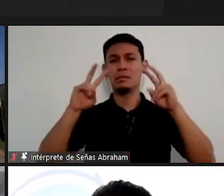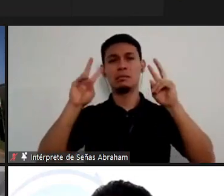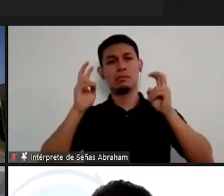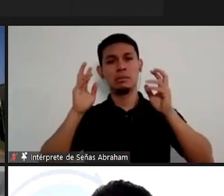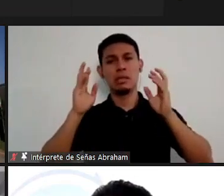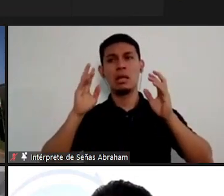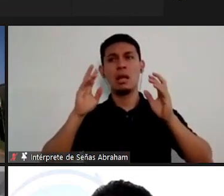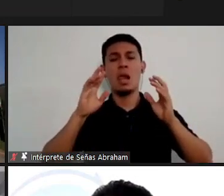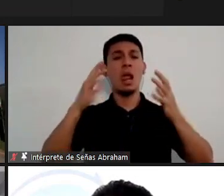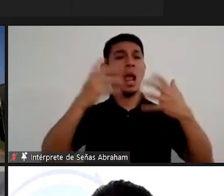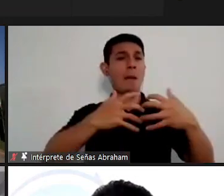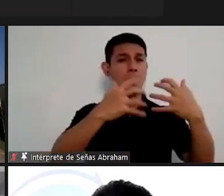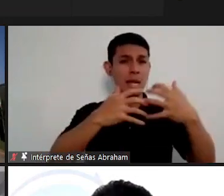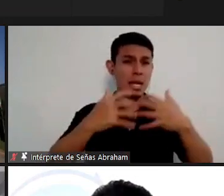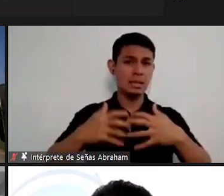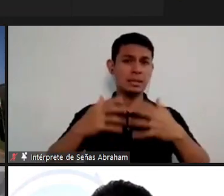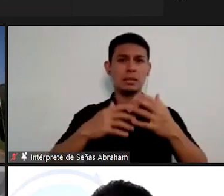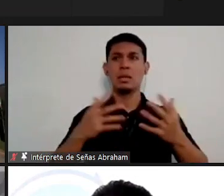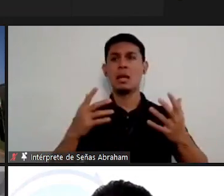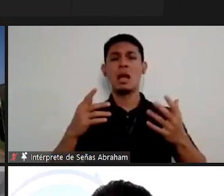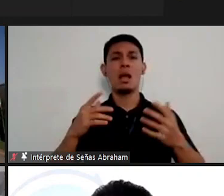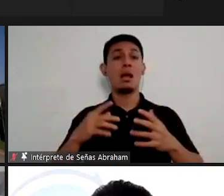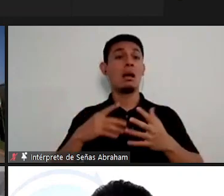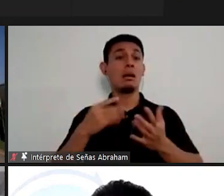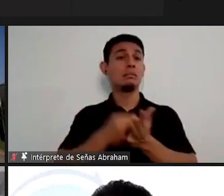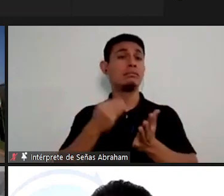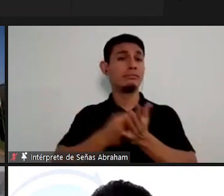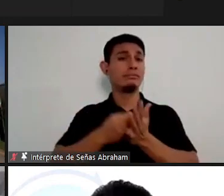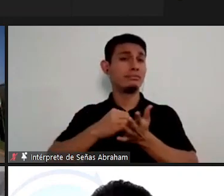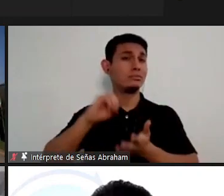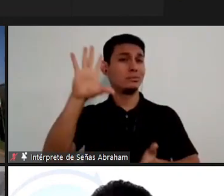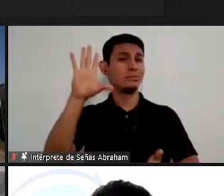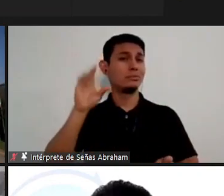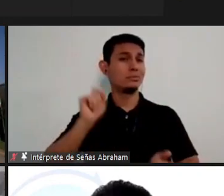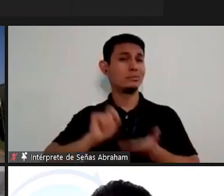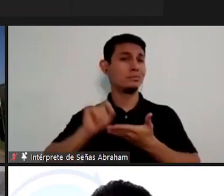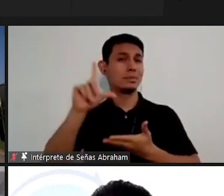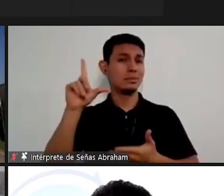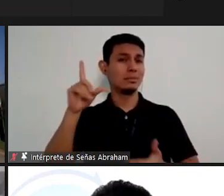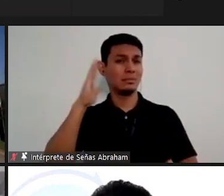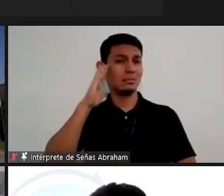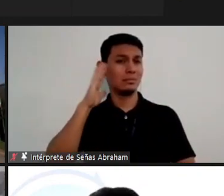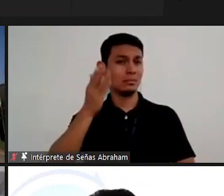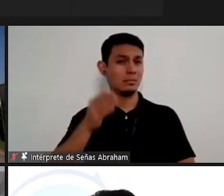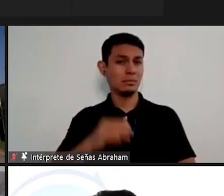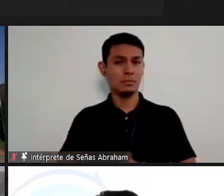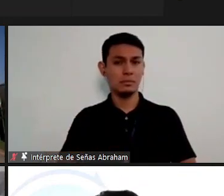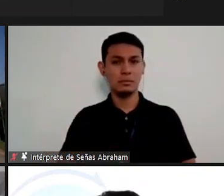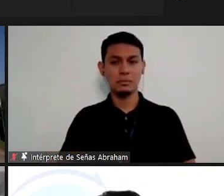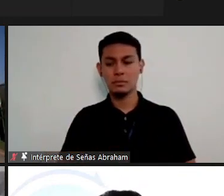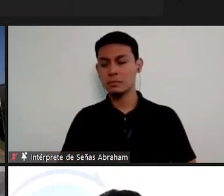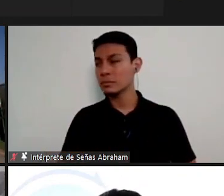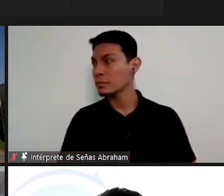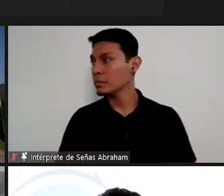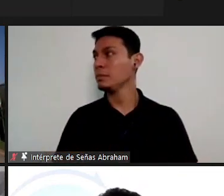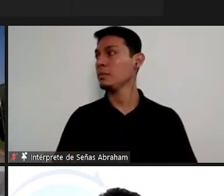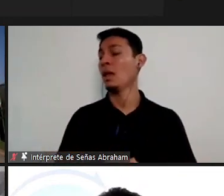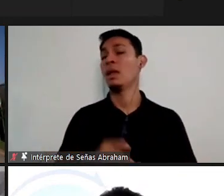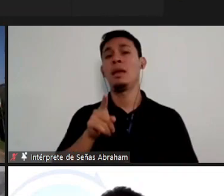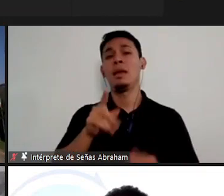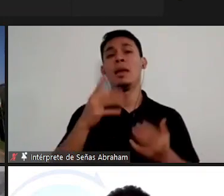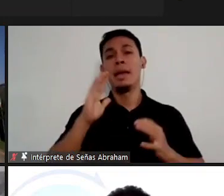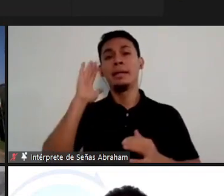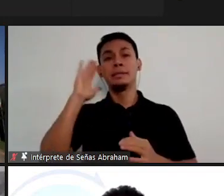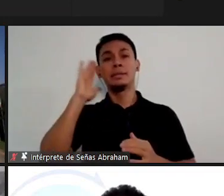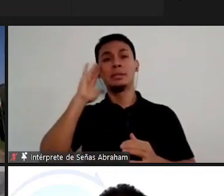between communities and businesses sometimes that cost very much as you know